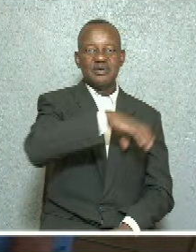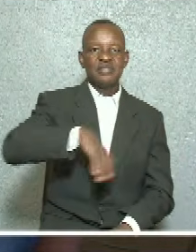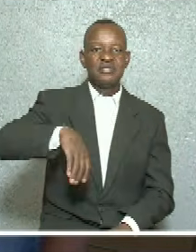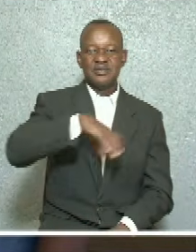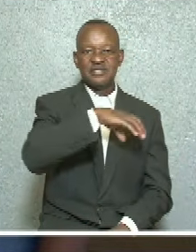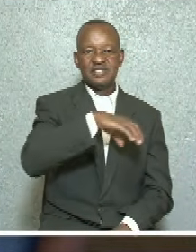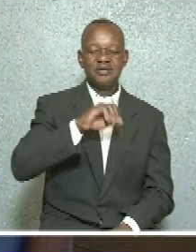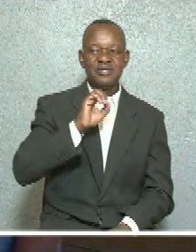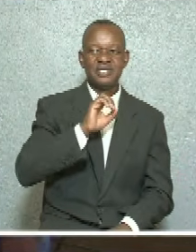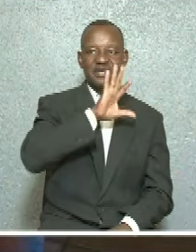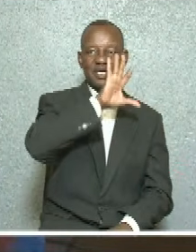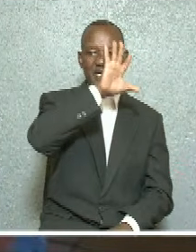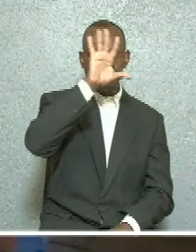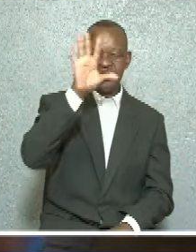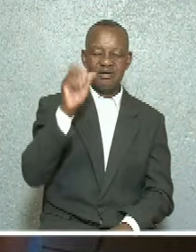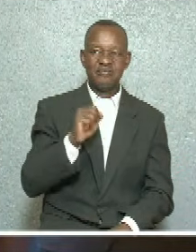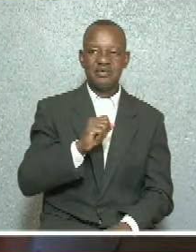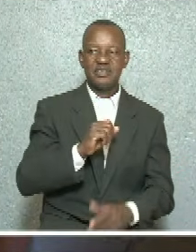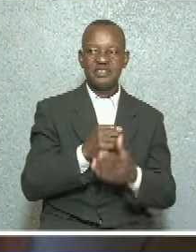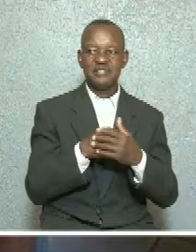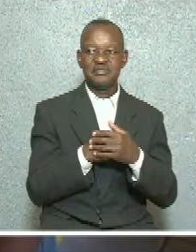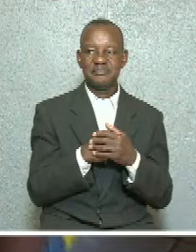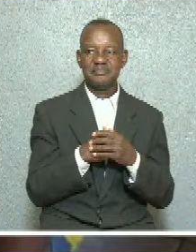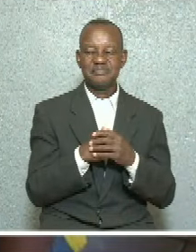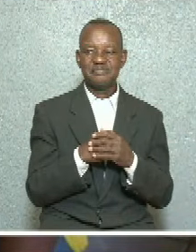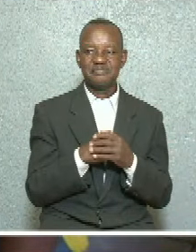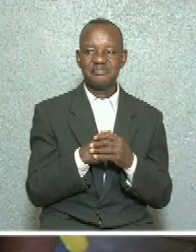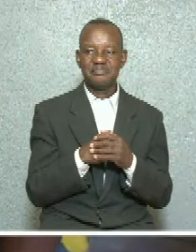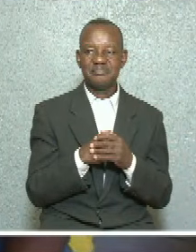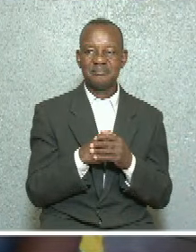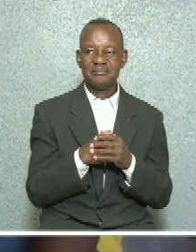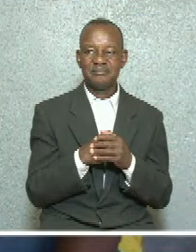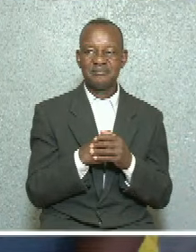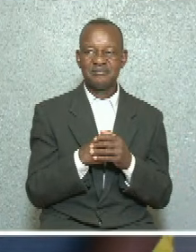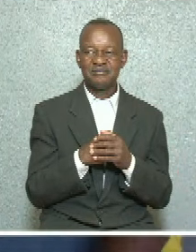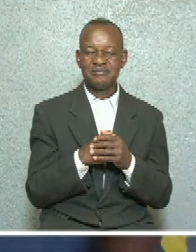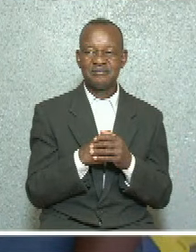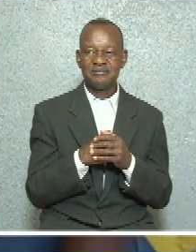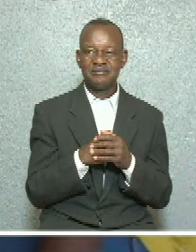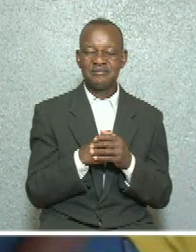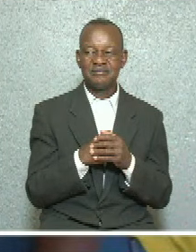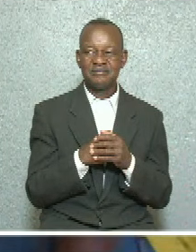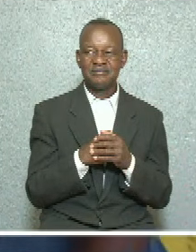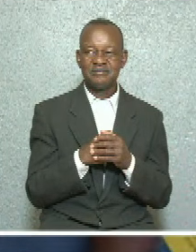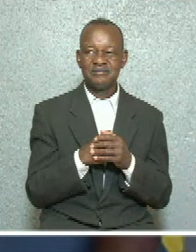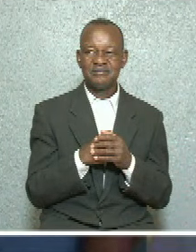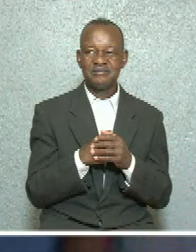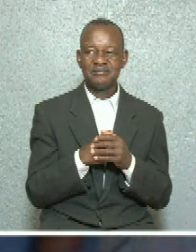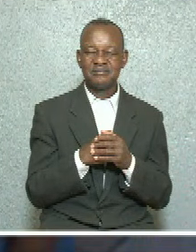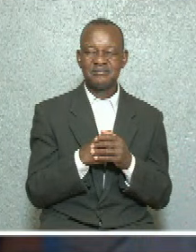Where were we, me and you, in 1978? Yo, we were nowhere.